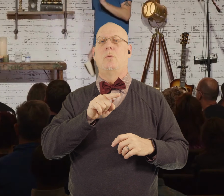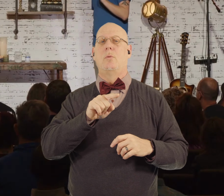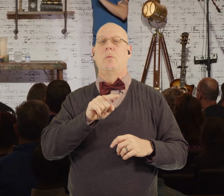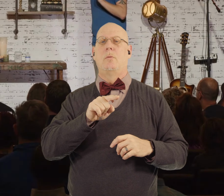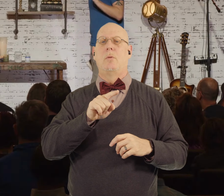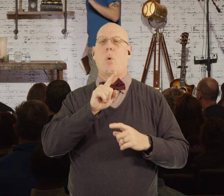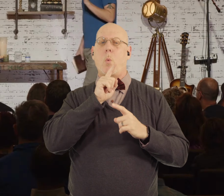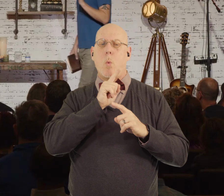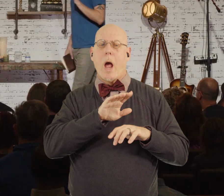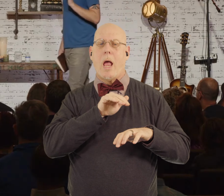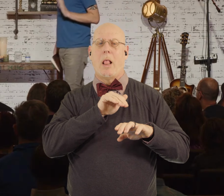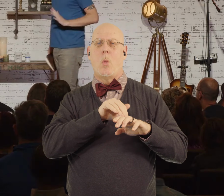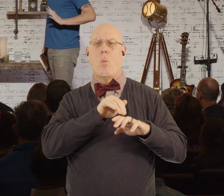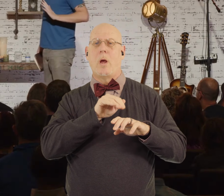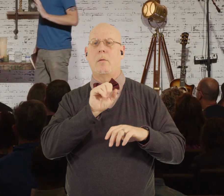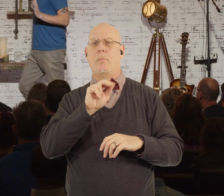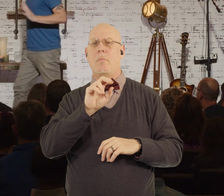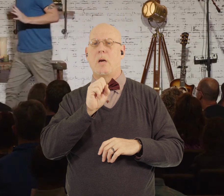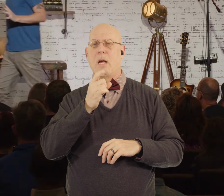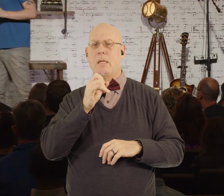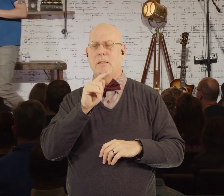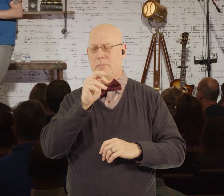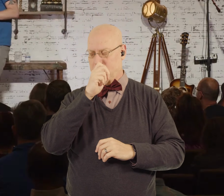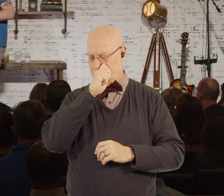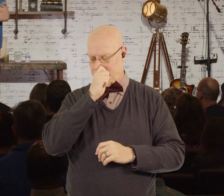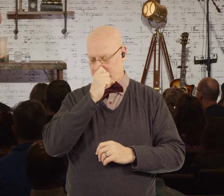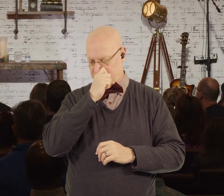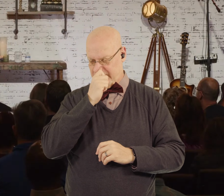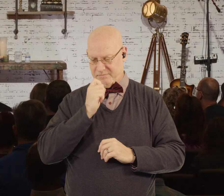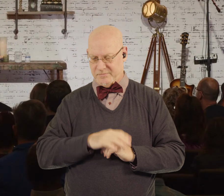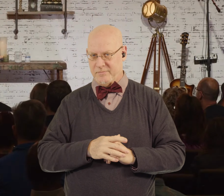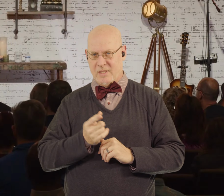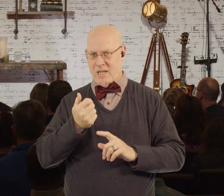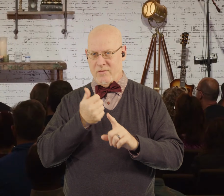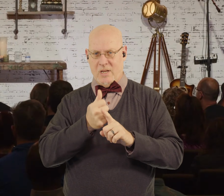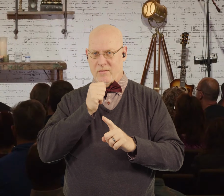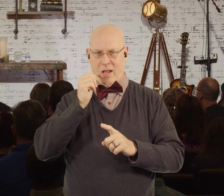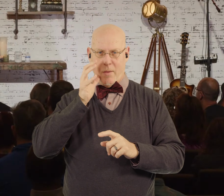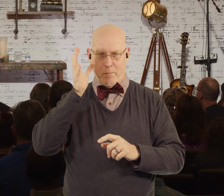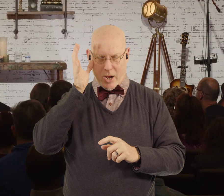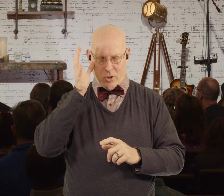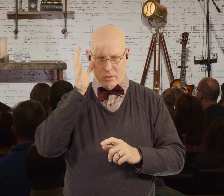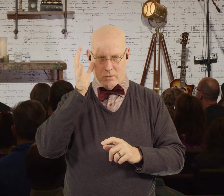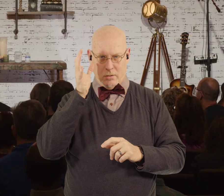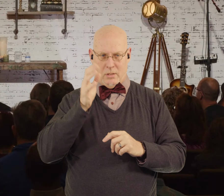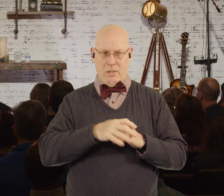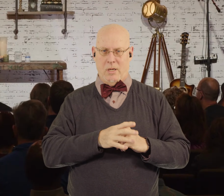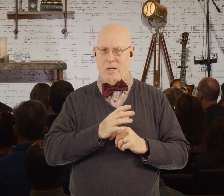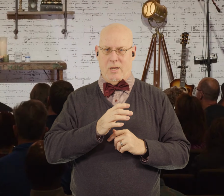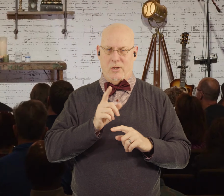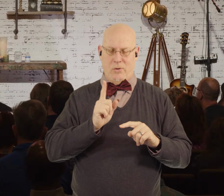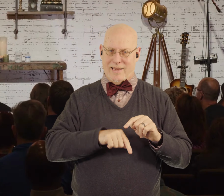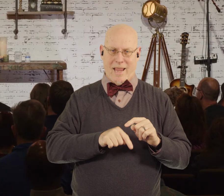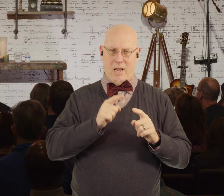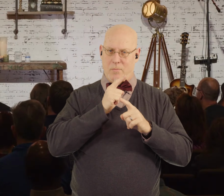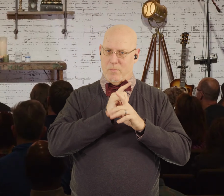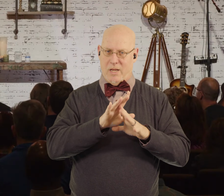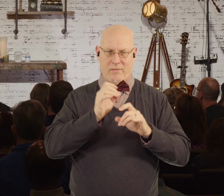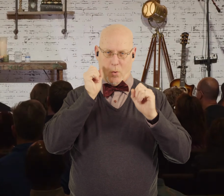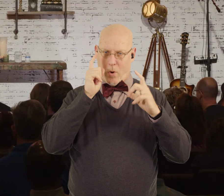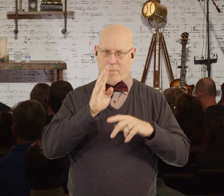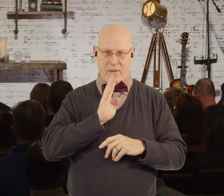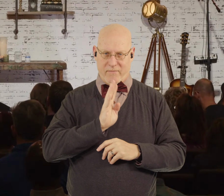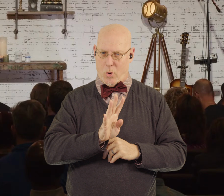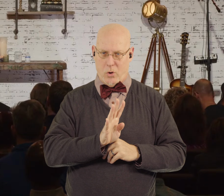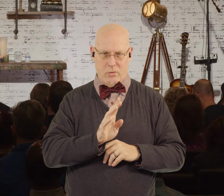for dinner. Can you peaceably wake up Augustine? And if you're not a parent, let me just fill you in on something. There's no